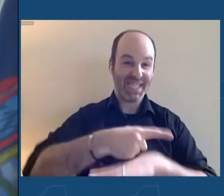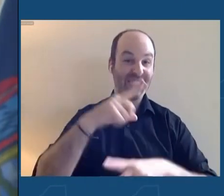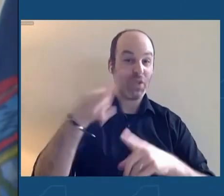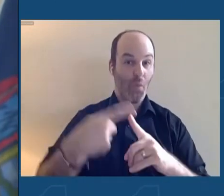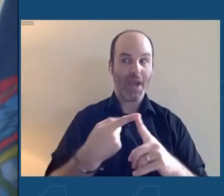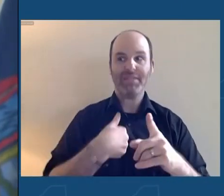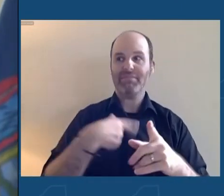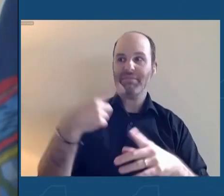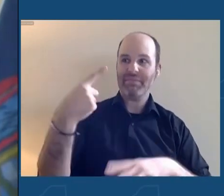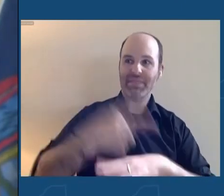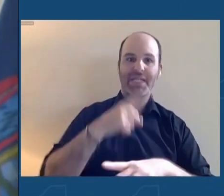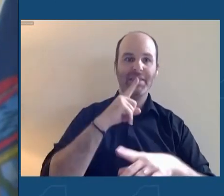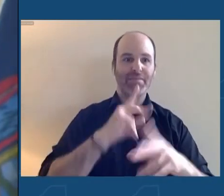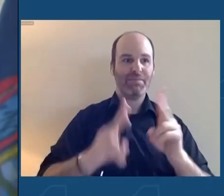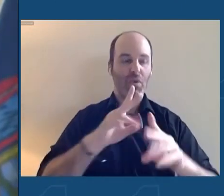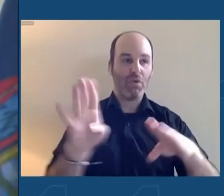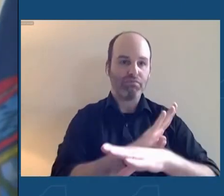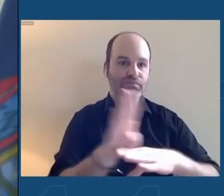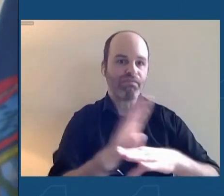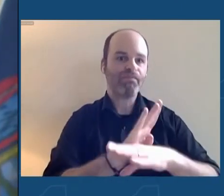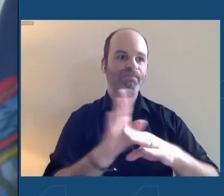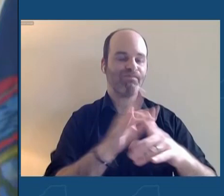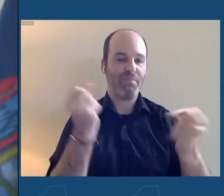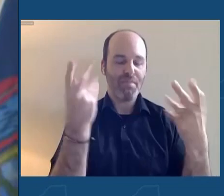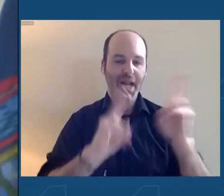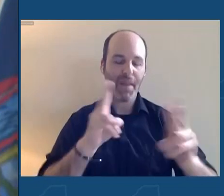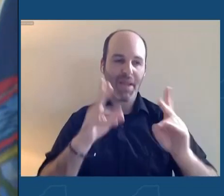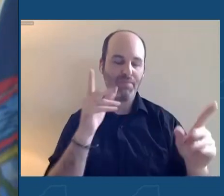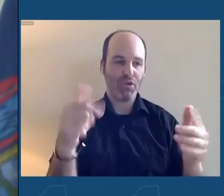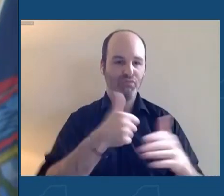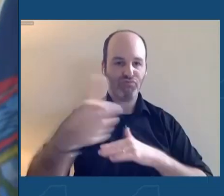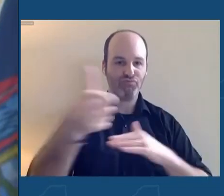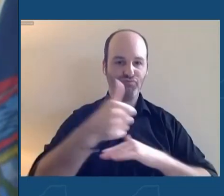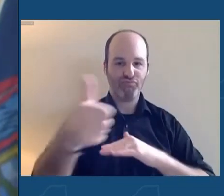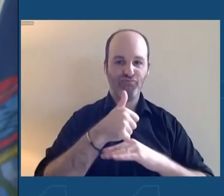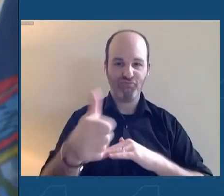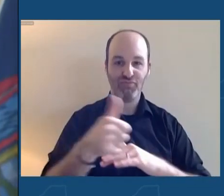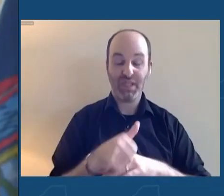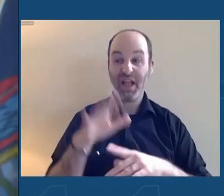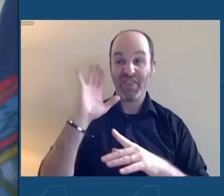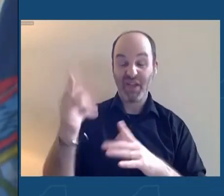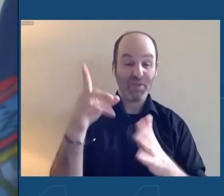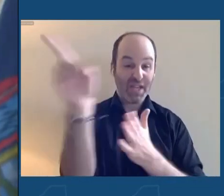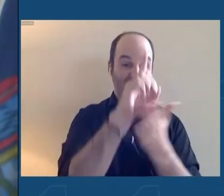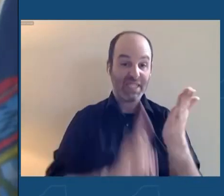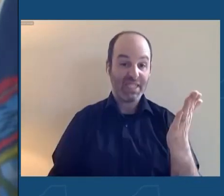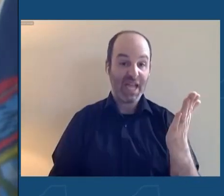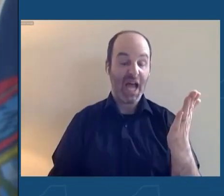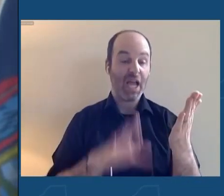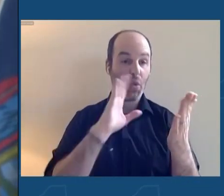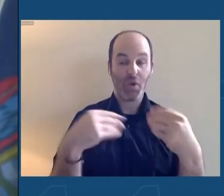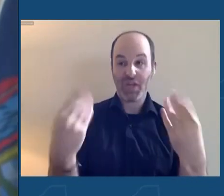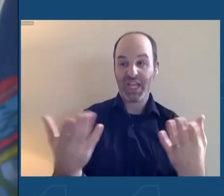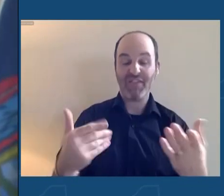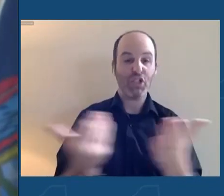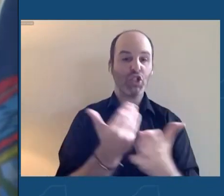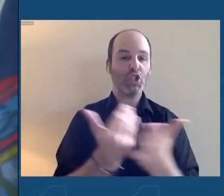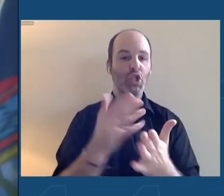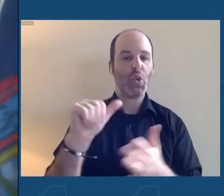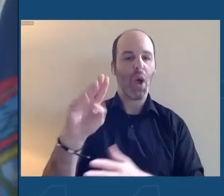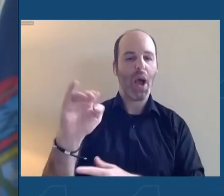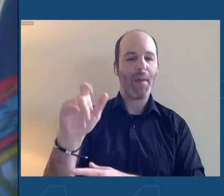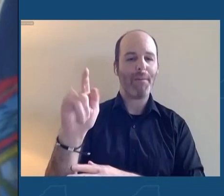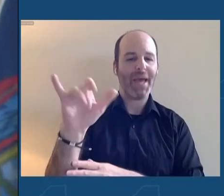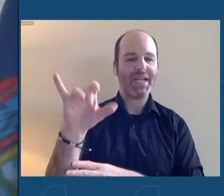this redesign will not only give us, as the governor indicated, a lot of additional amenities like children's play